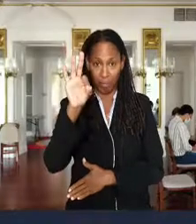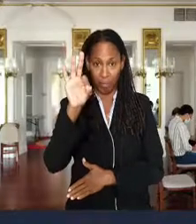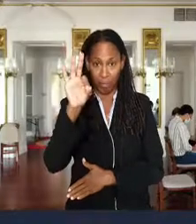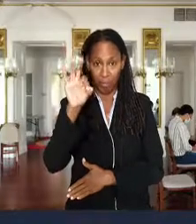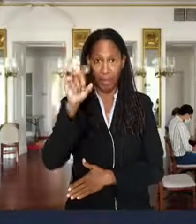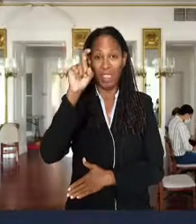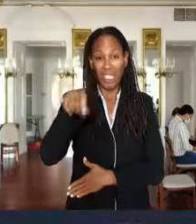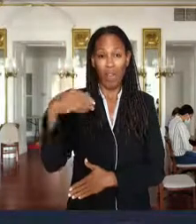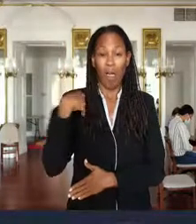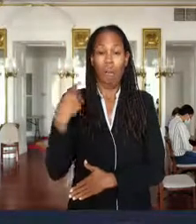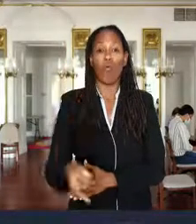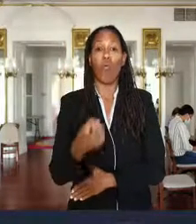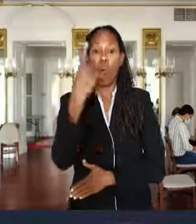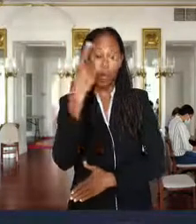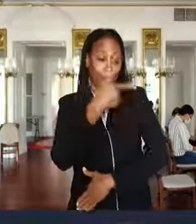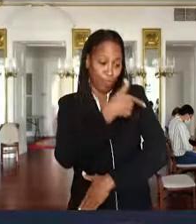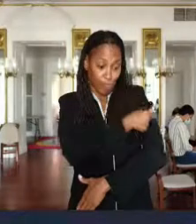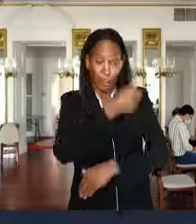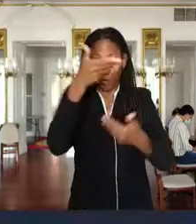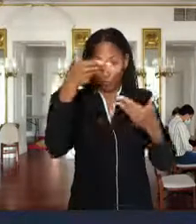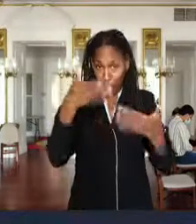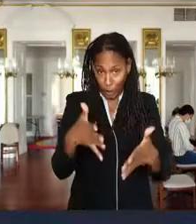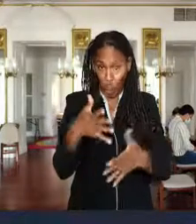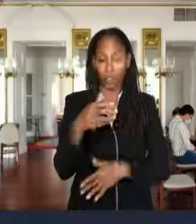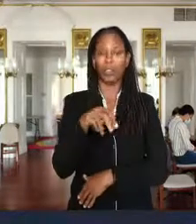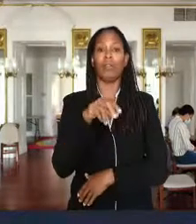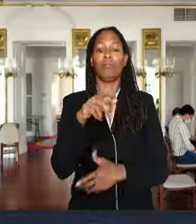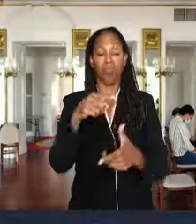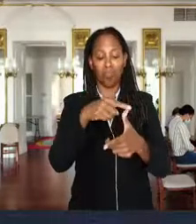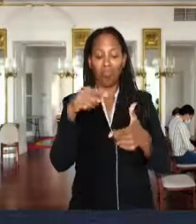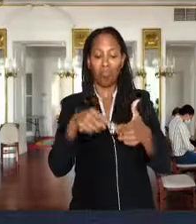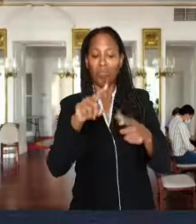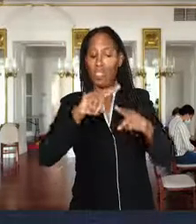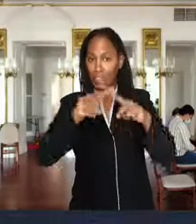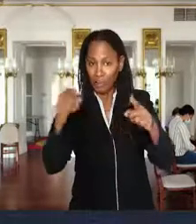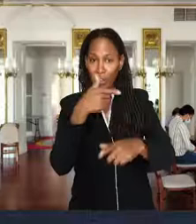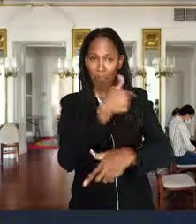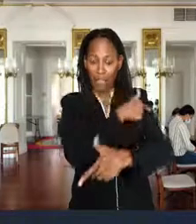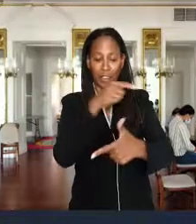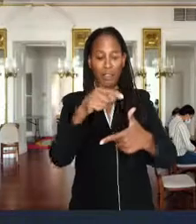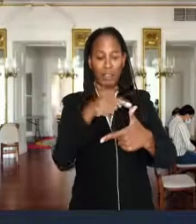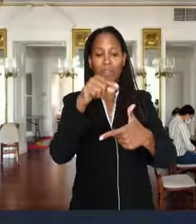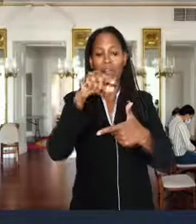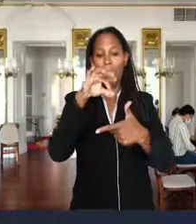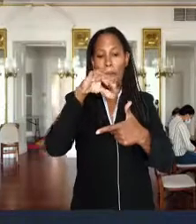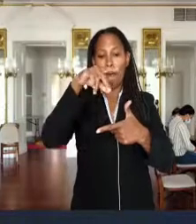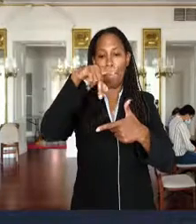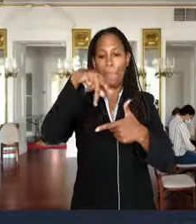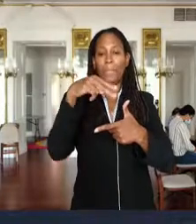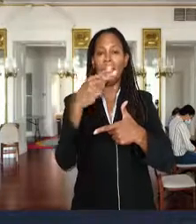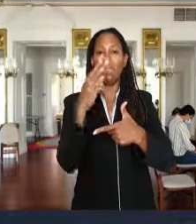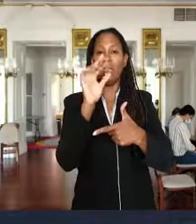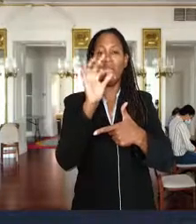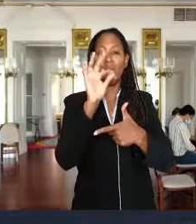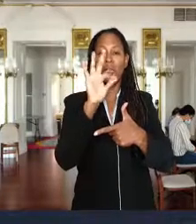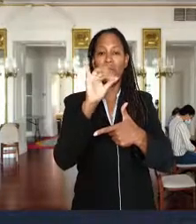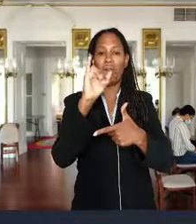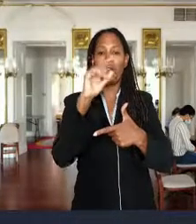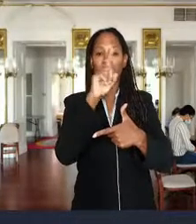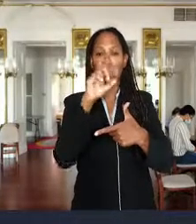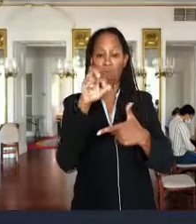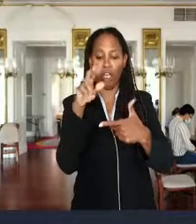If you have at least one shot of the Pfizer or Moderna vaccine, you are eligible to win